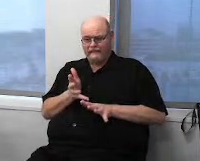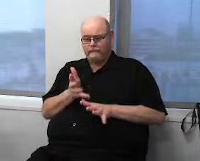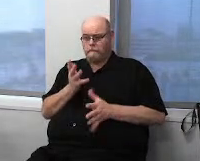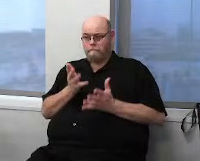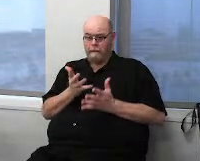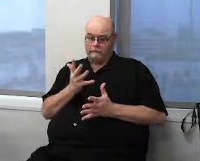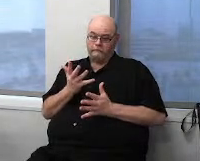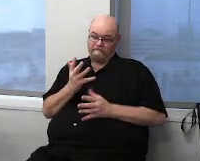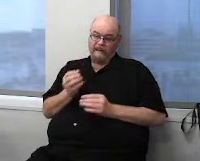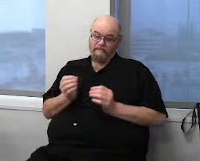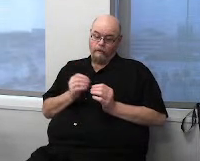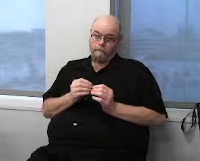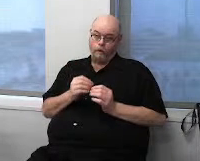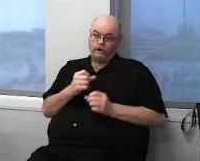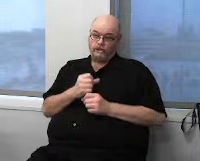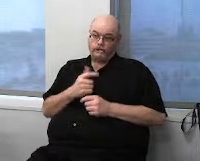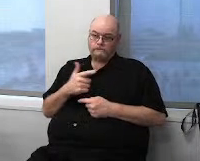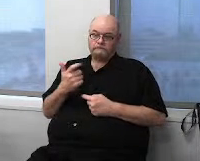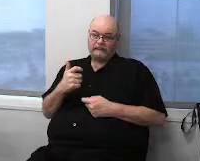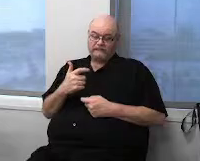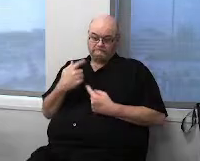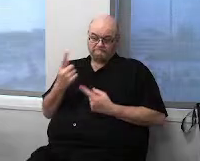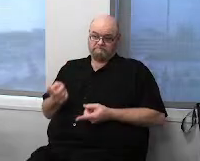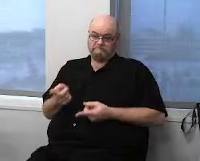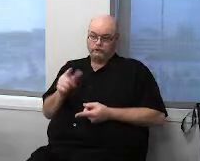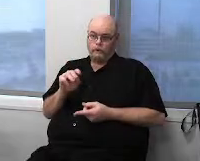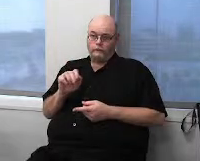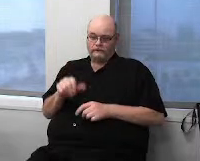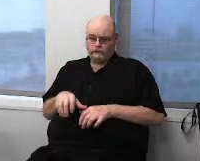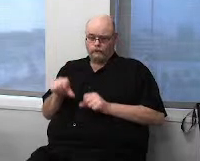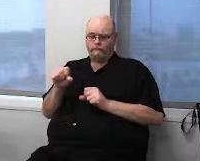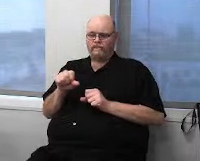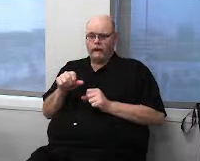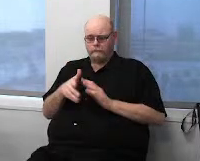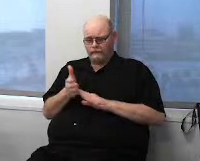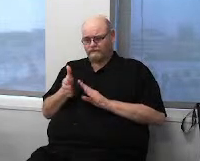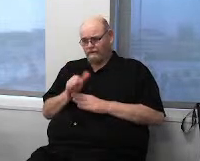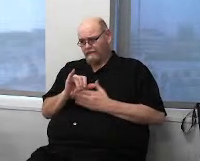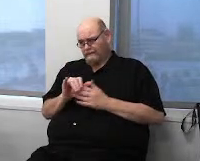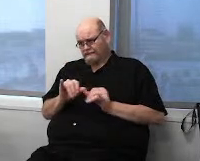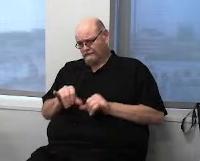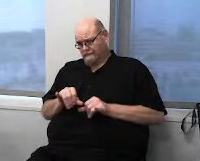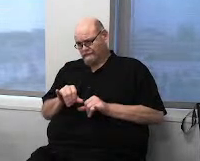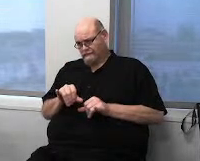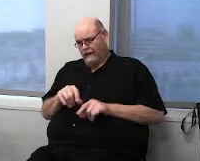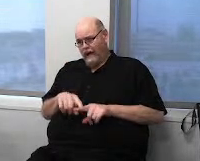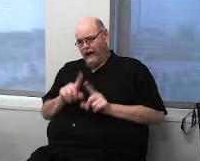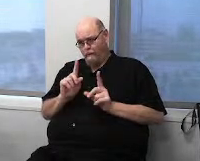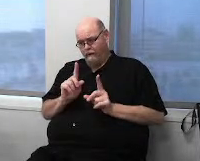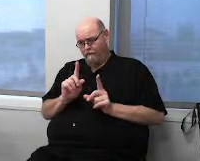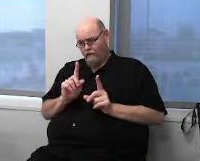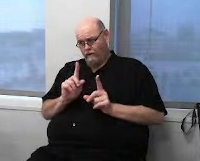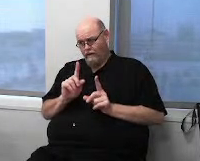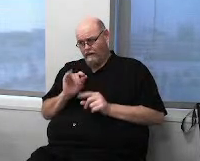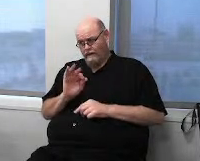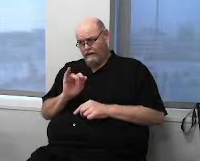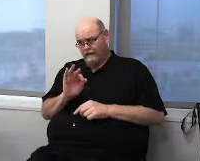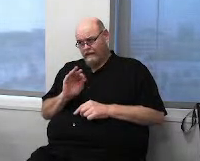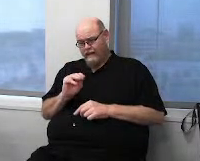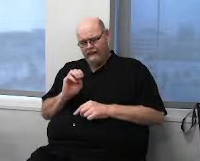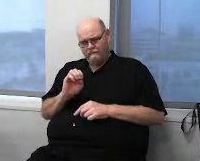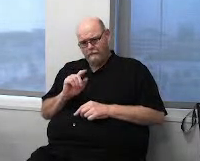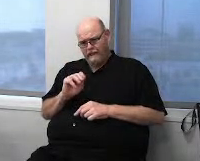then it would necessarily be 5 years or more, given the time that LUMA took over operation of the T&D system. Okay. However,